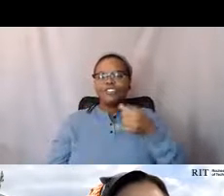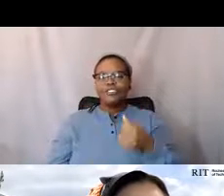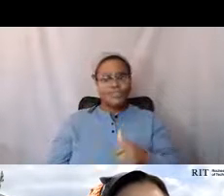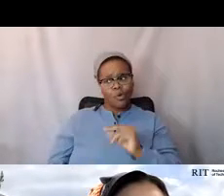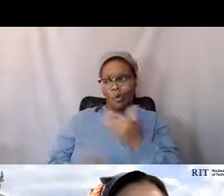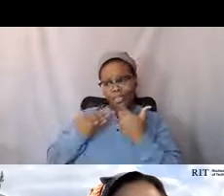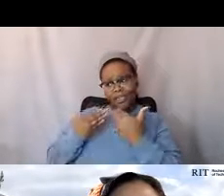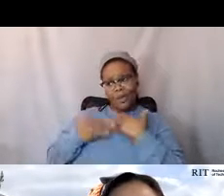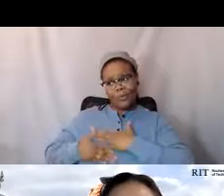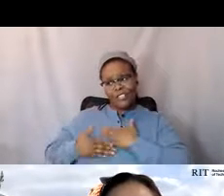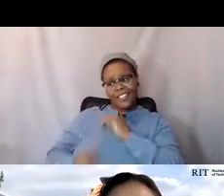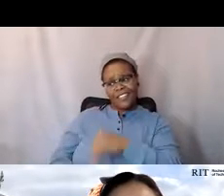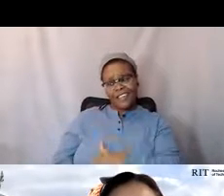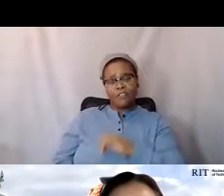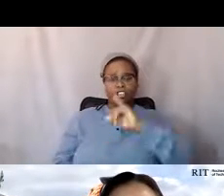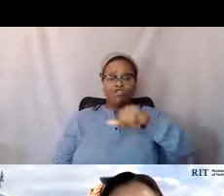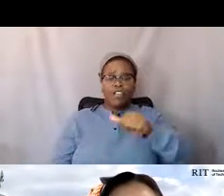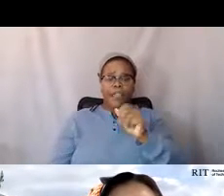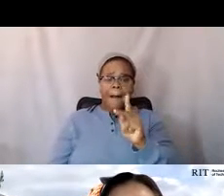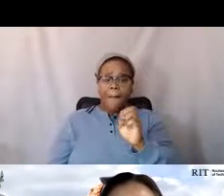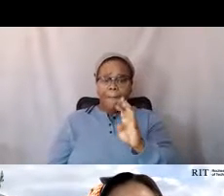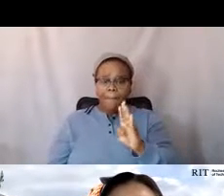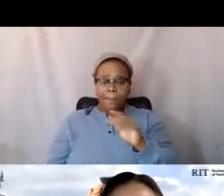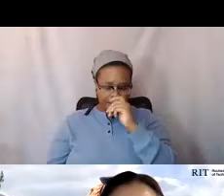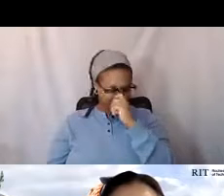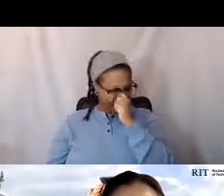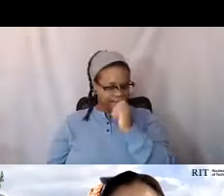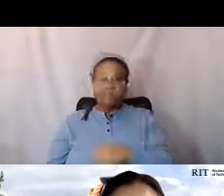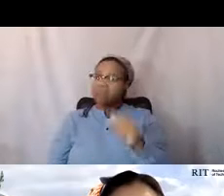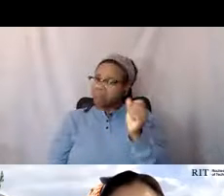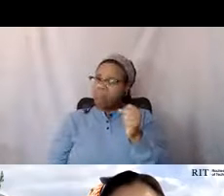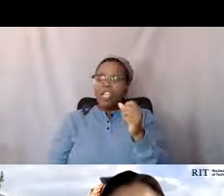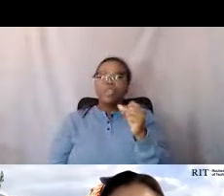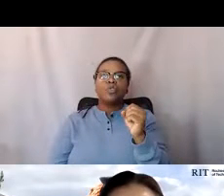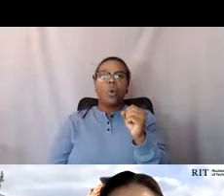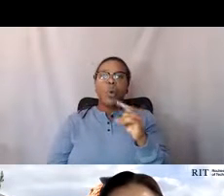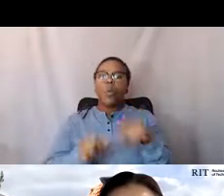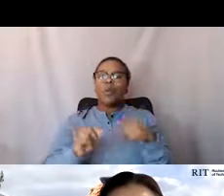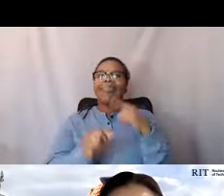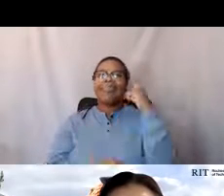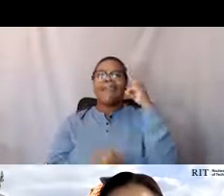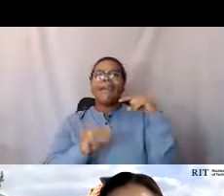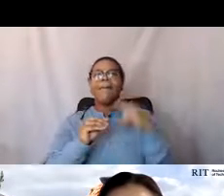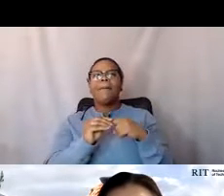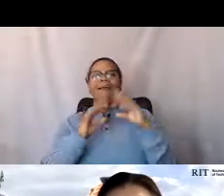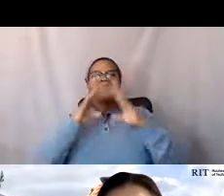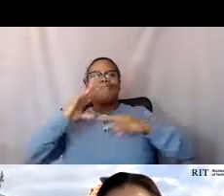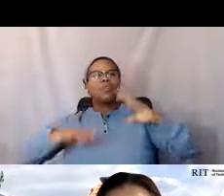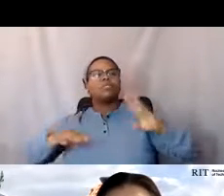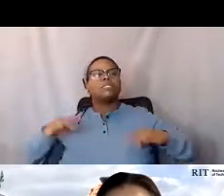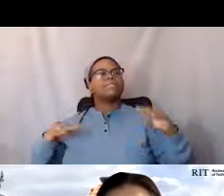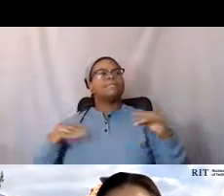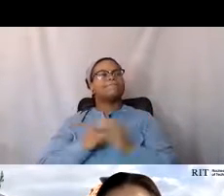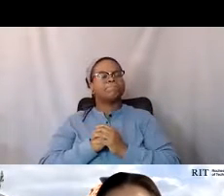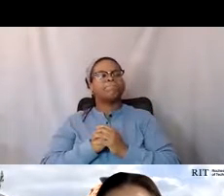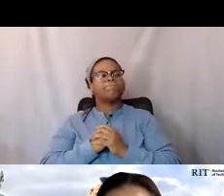that. Jacob? Yeah, so when thinking about diversity, I think